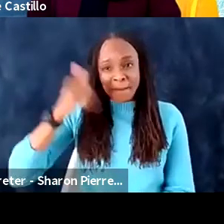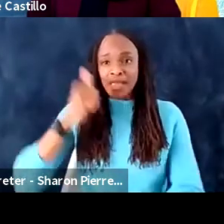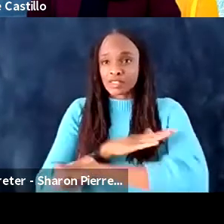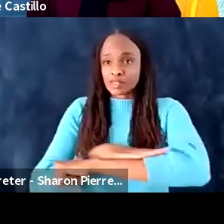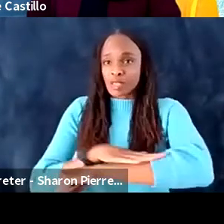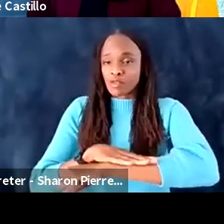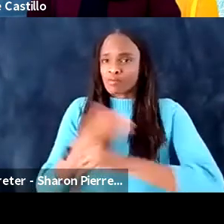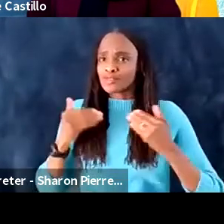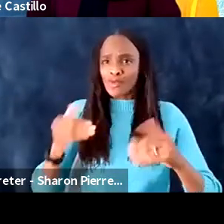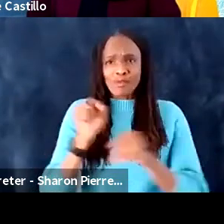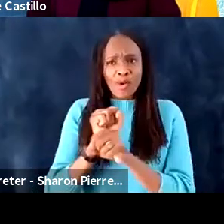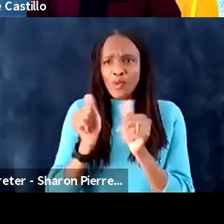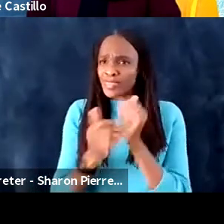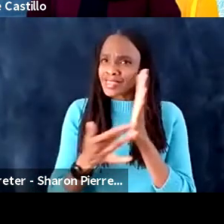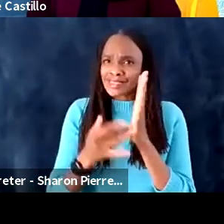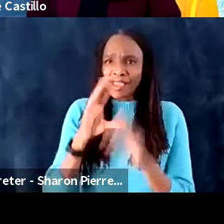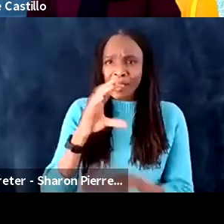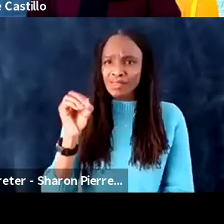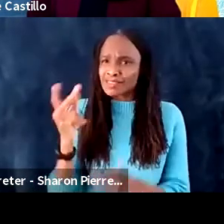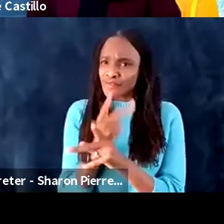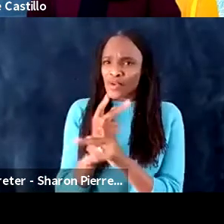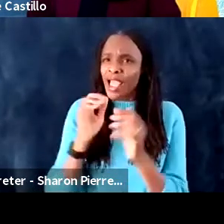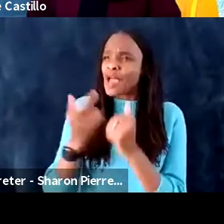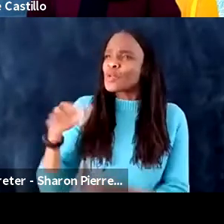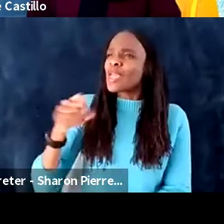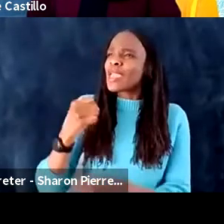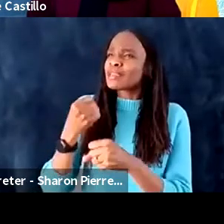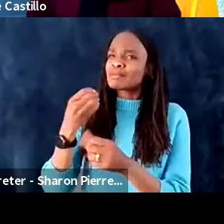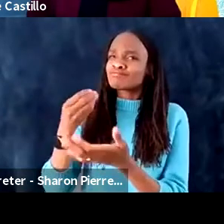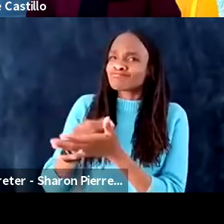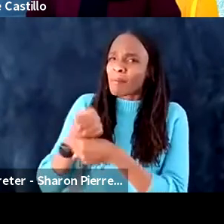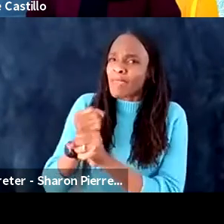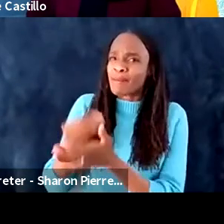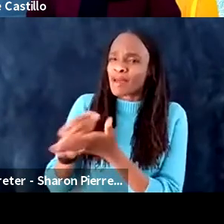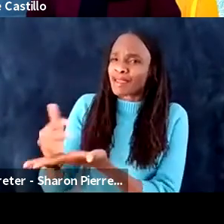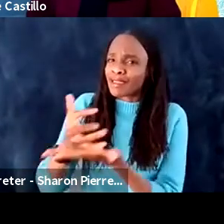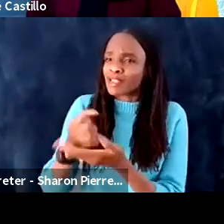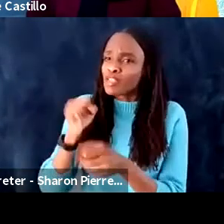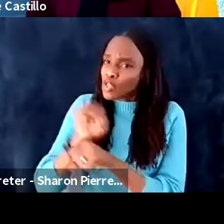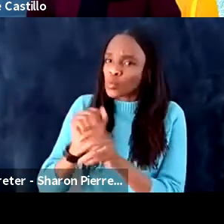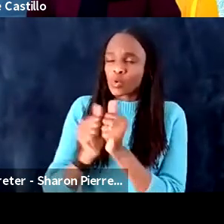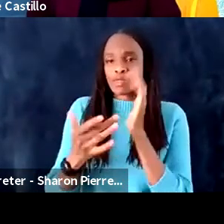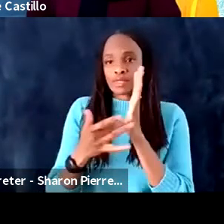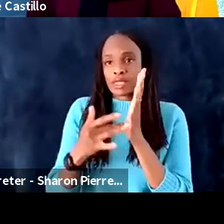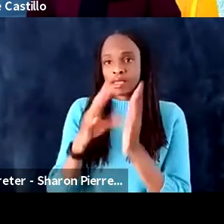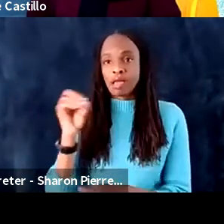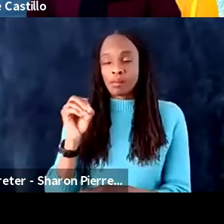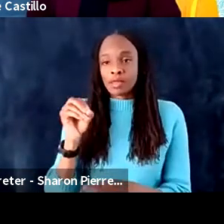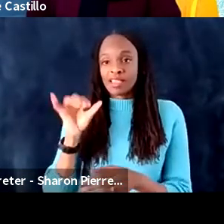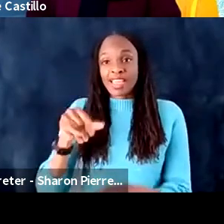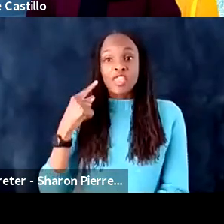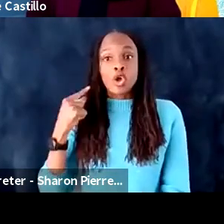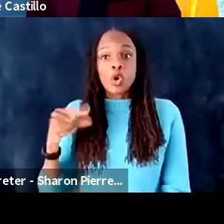tech companies. Let them, you know, let's figure out how they make money, but let's work with the tech companies that the gold